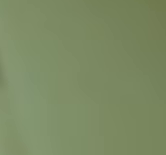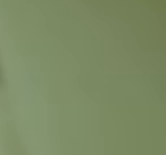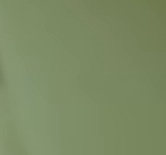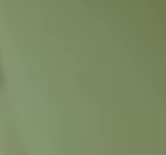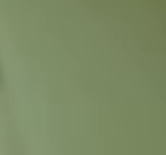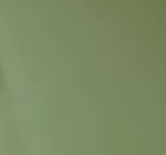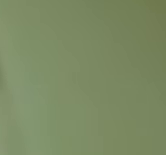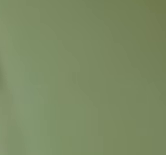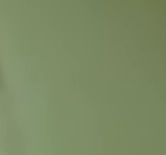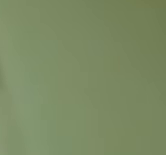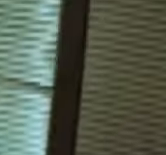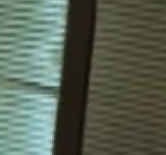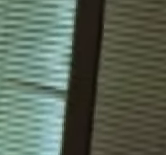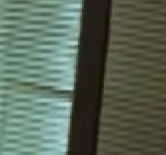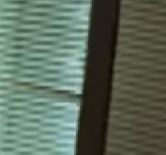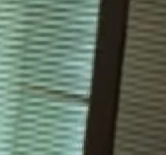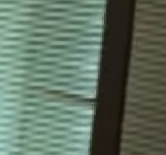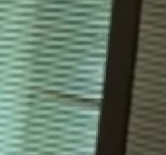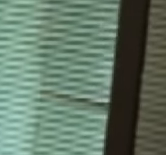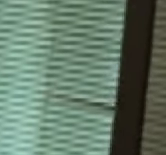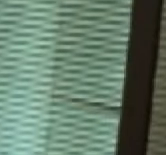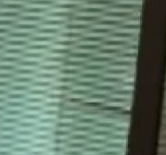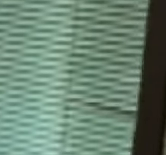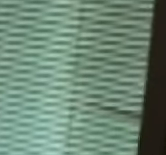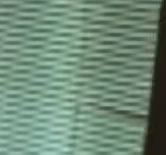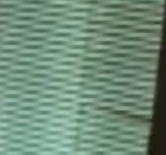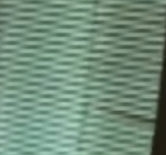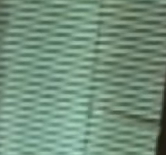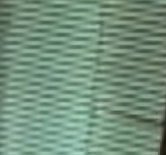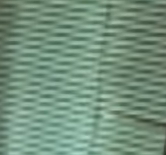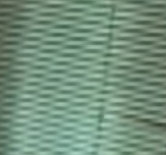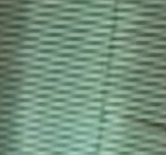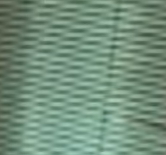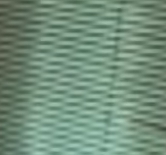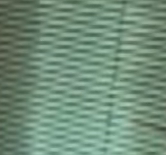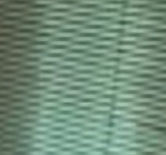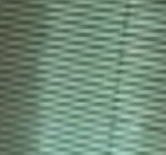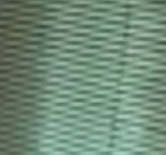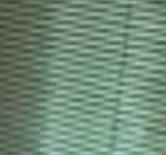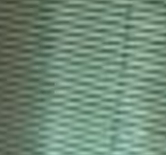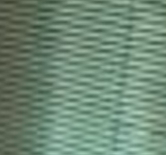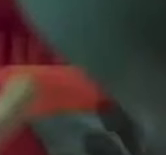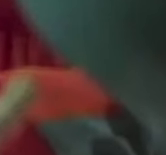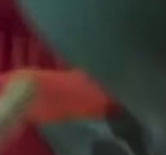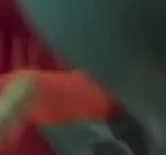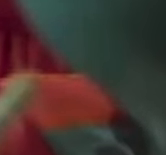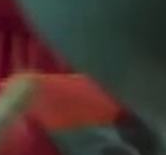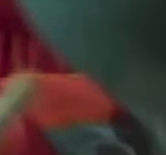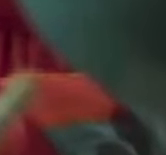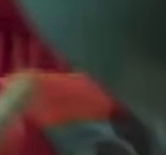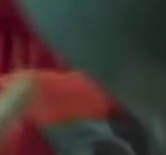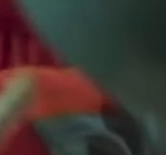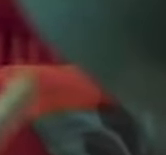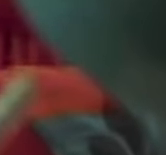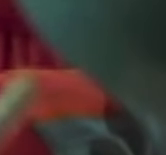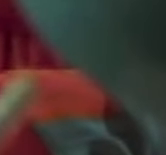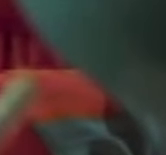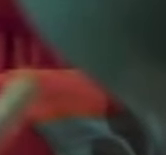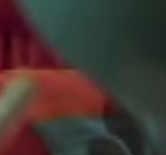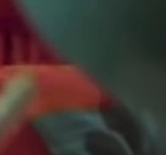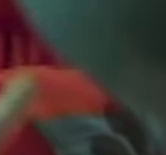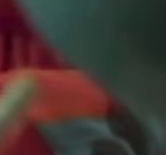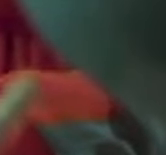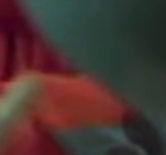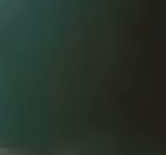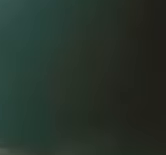curve. Connectivity that won't let me down, and cloud-based solutions that will ensure my data is protected and accessible to